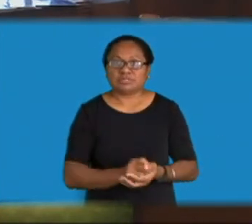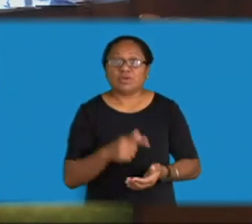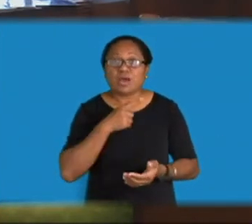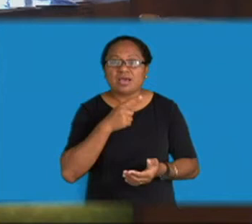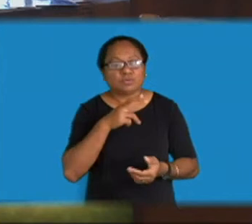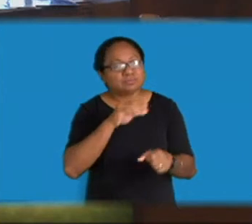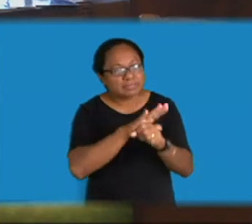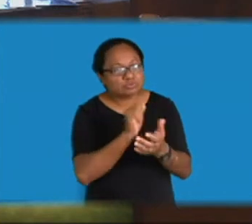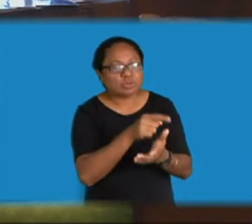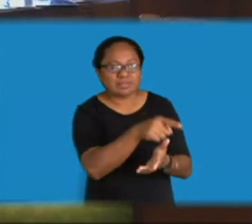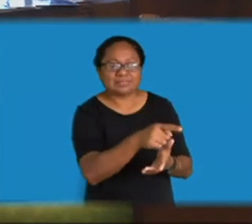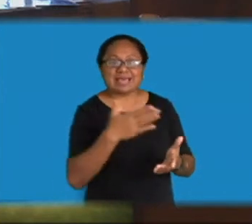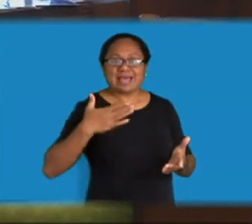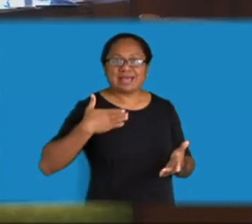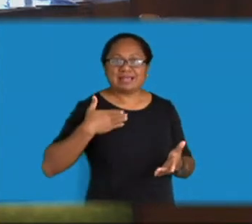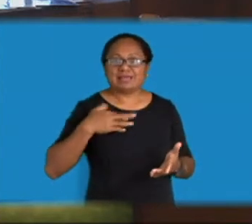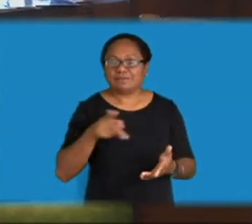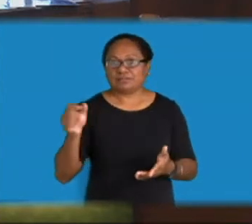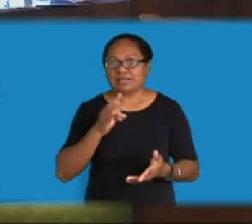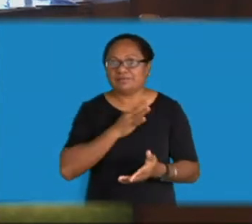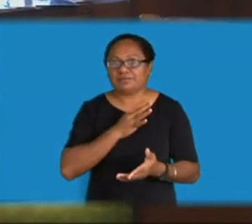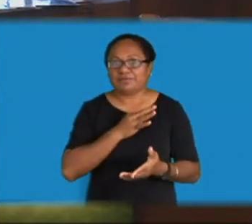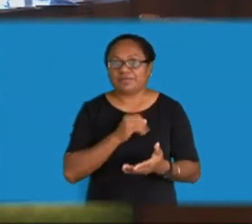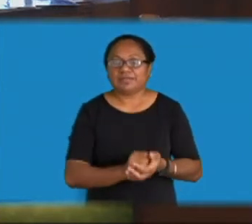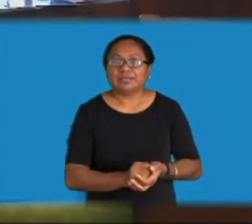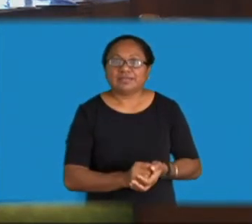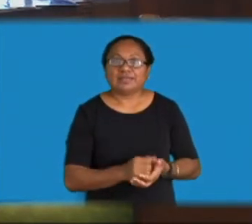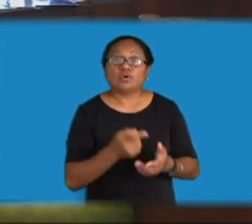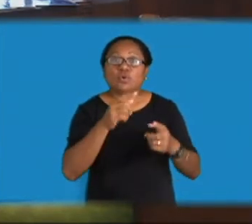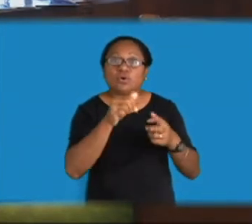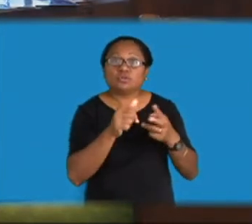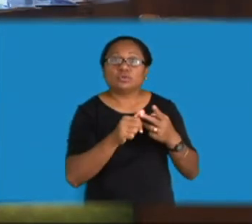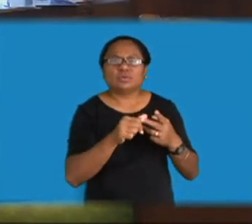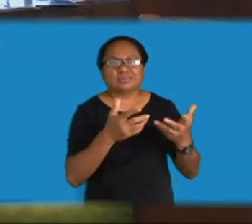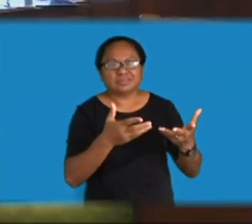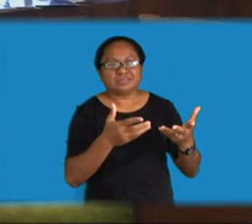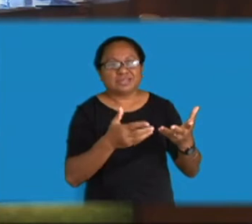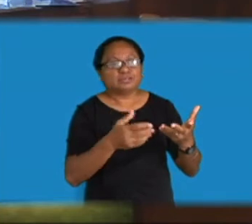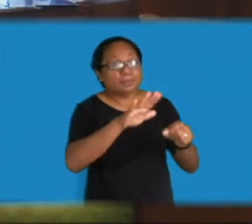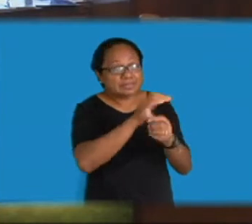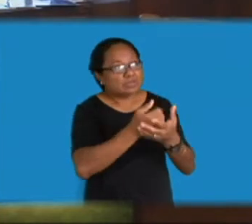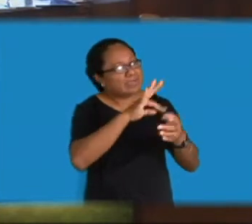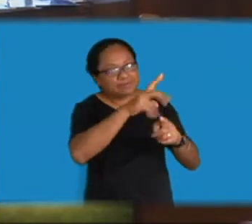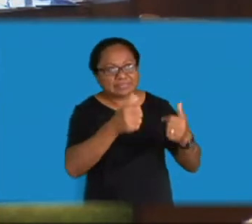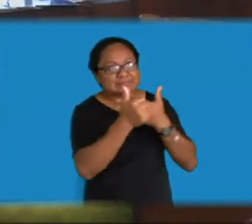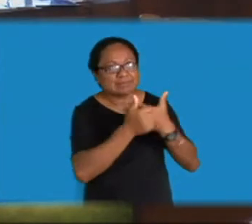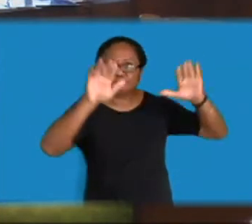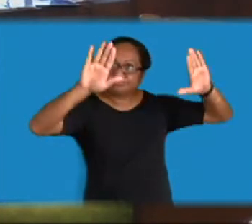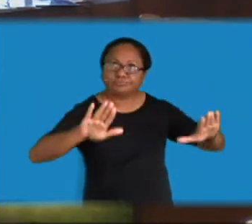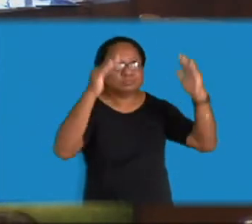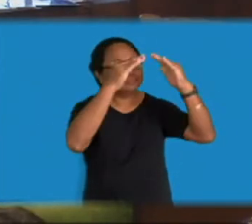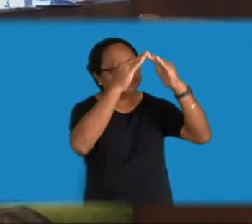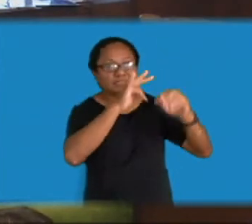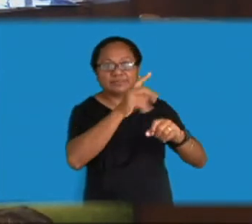rock mass designation and detailed geological characteristics of such long wall panels. Madam Speaker, as I